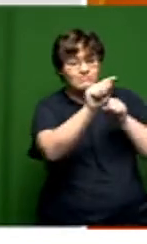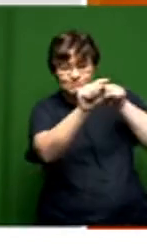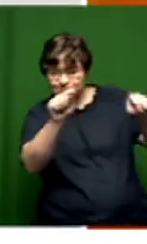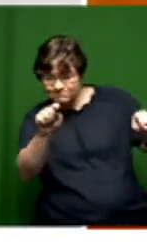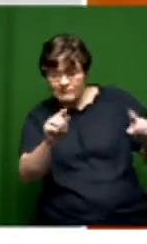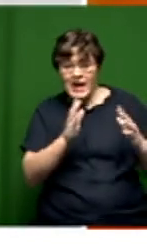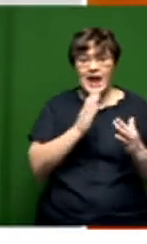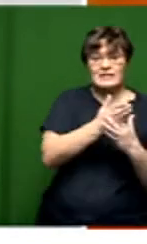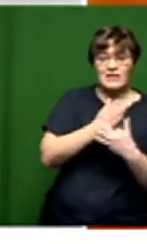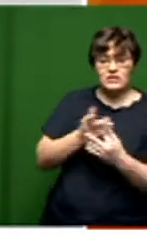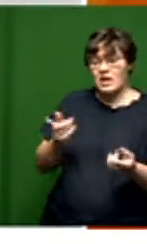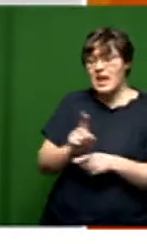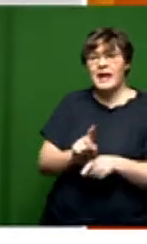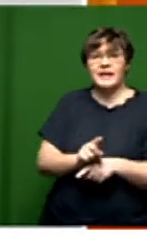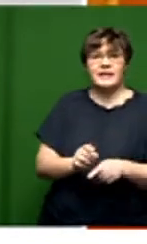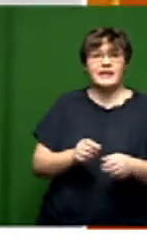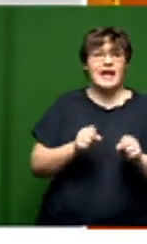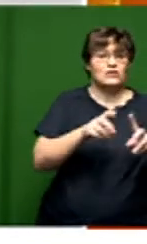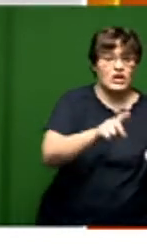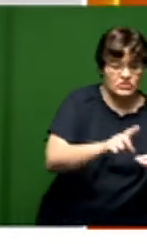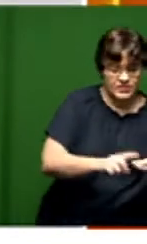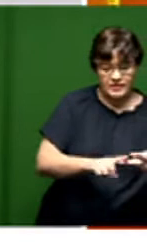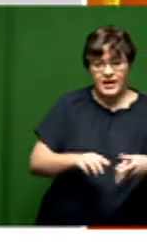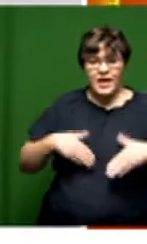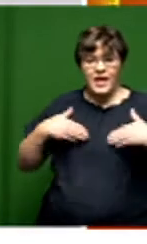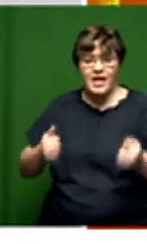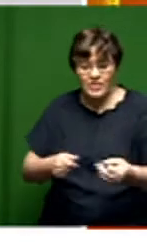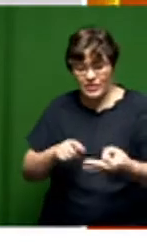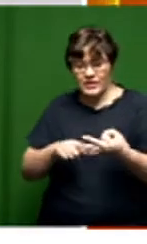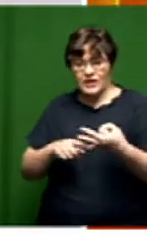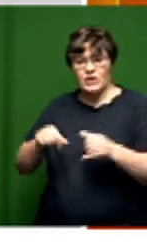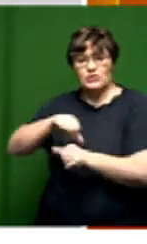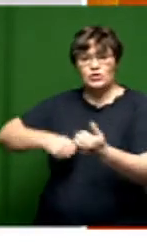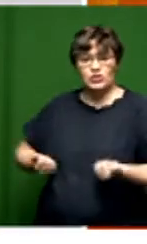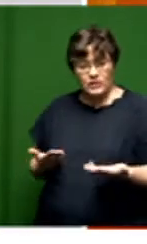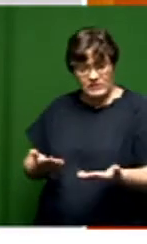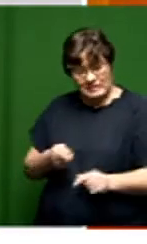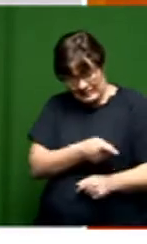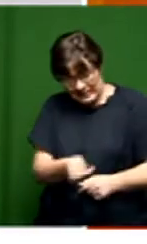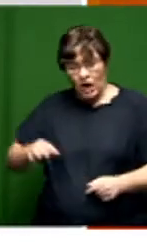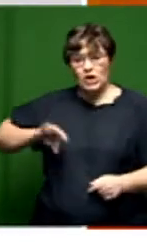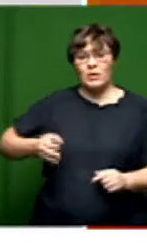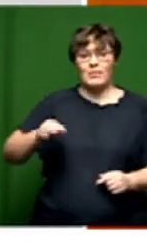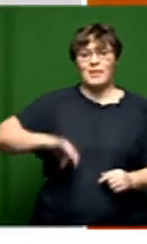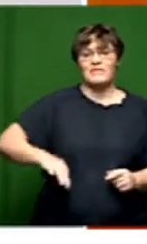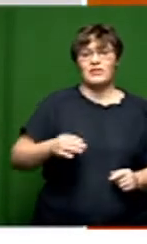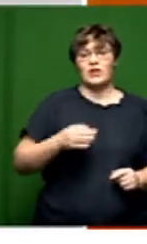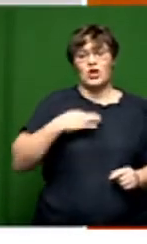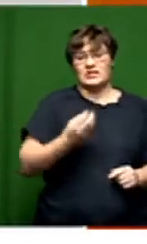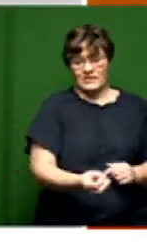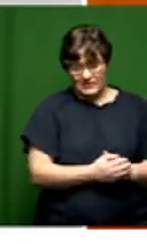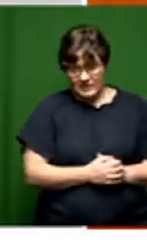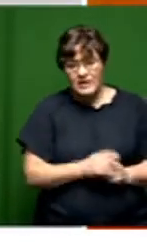areas, education, health, social services, they can actually benefit girls and allow them to have a